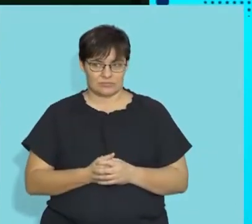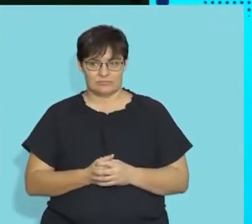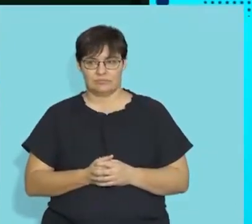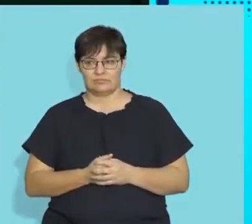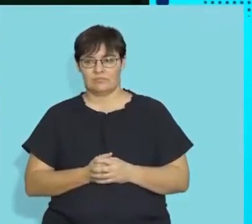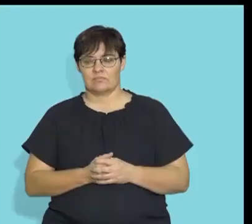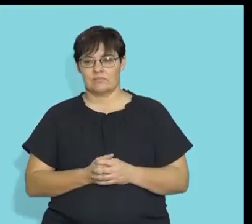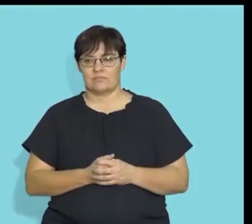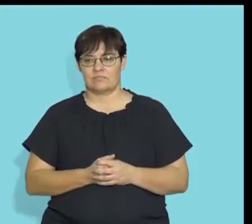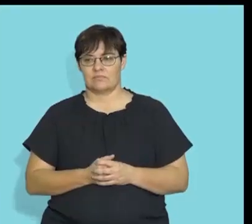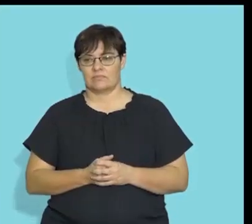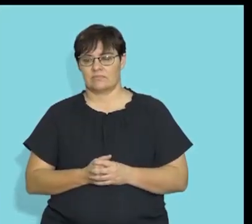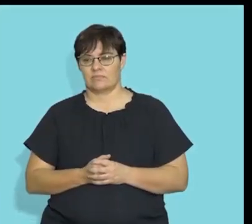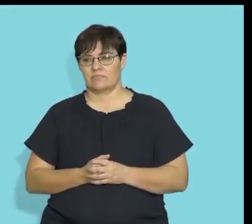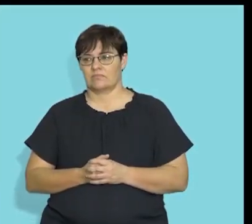it.